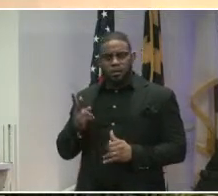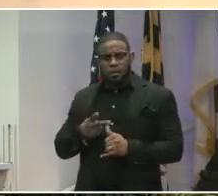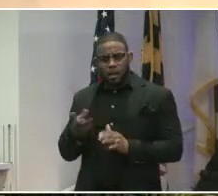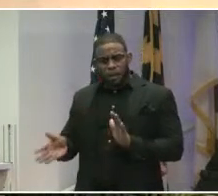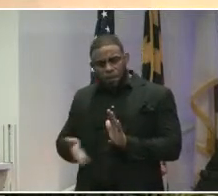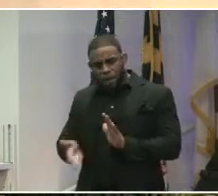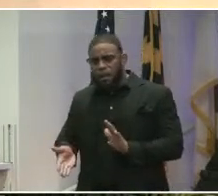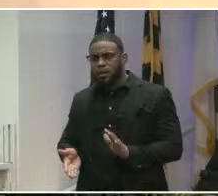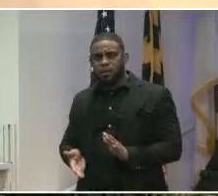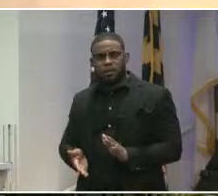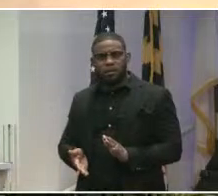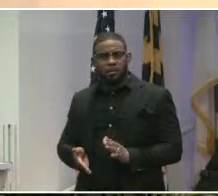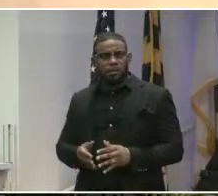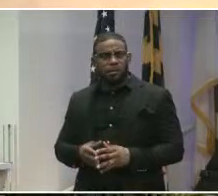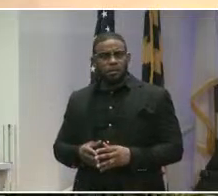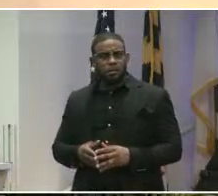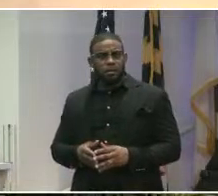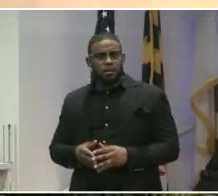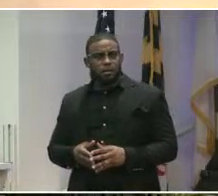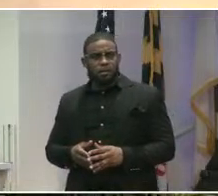Twice,